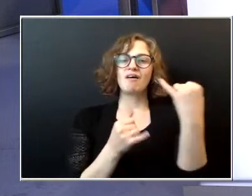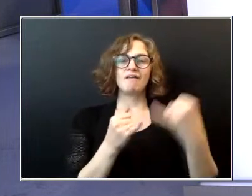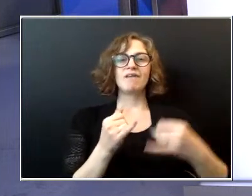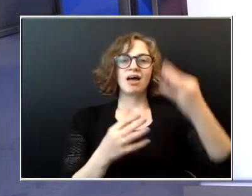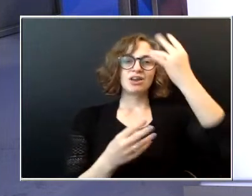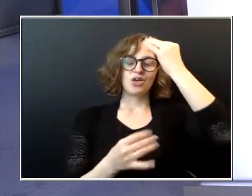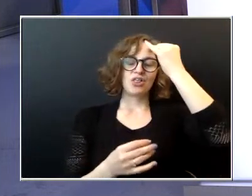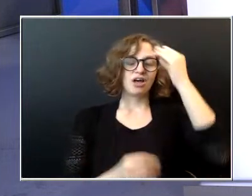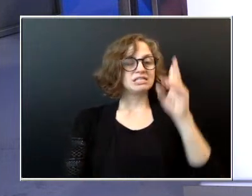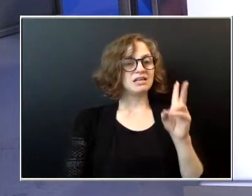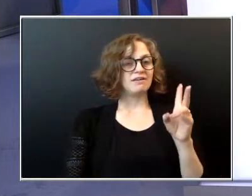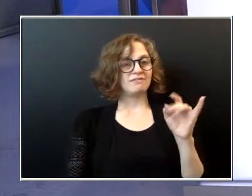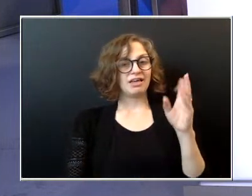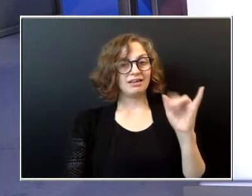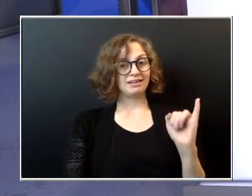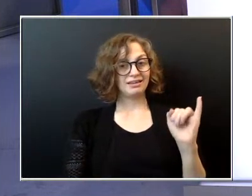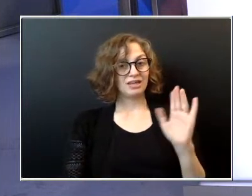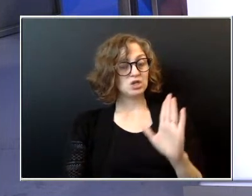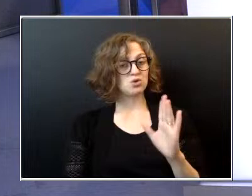you'd give us yours first.